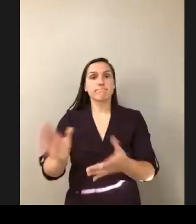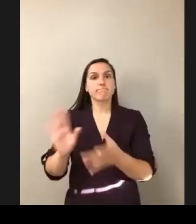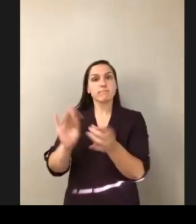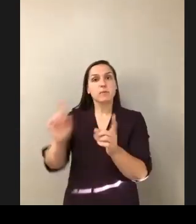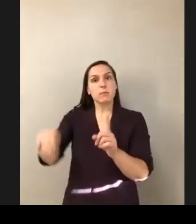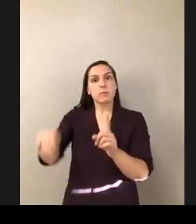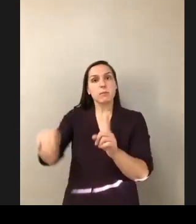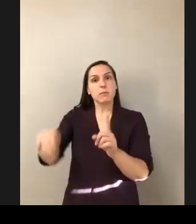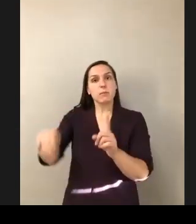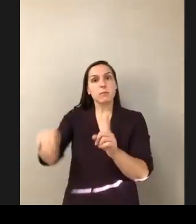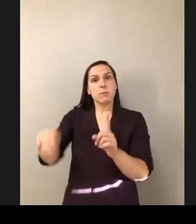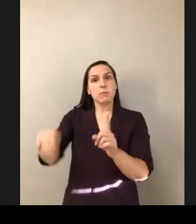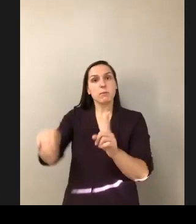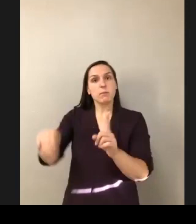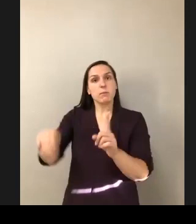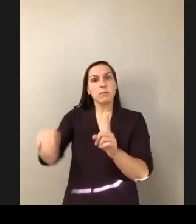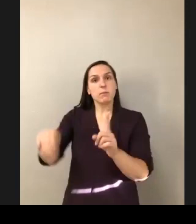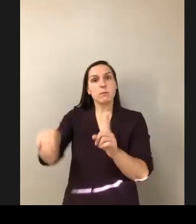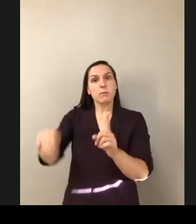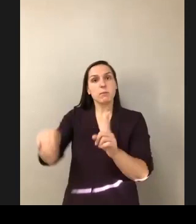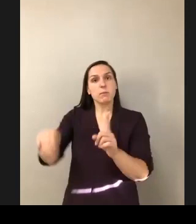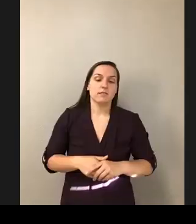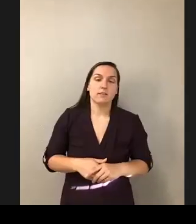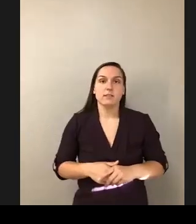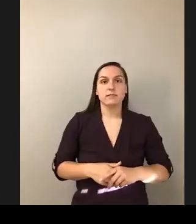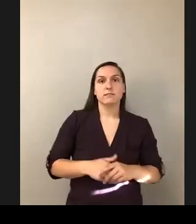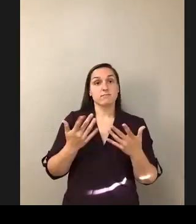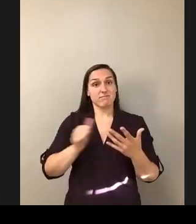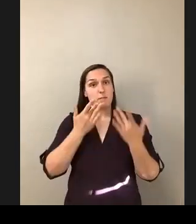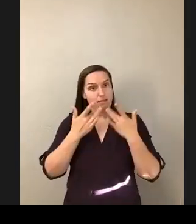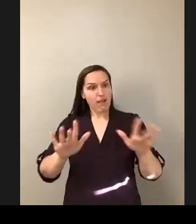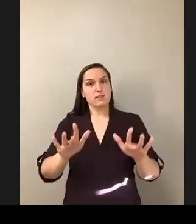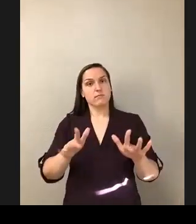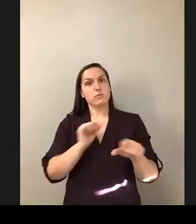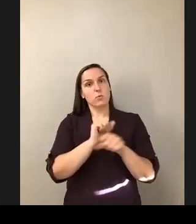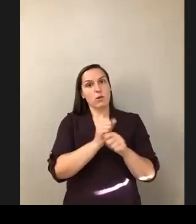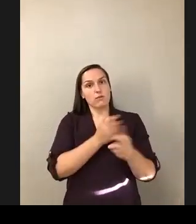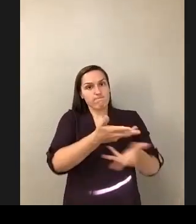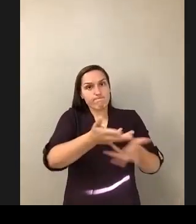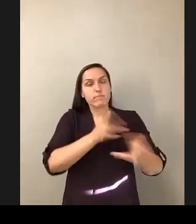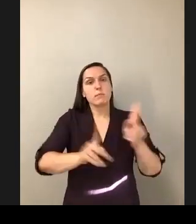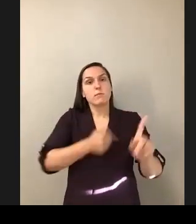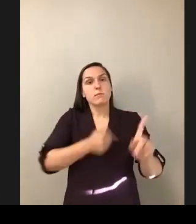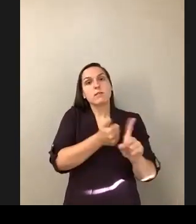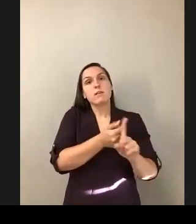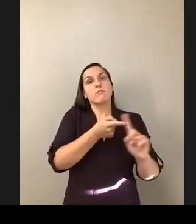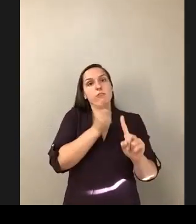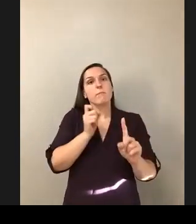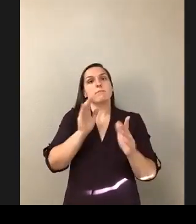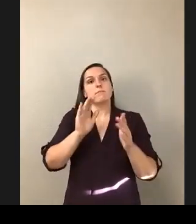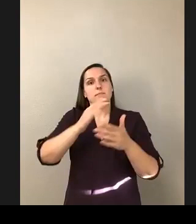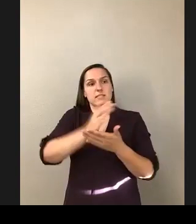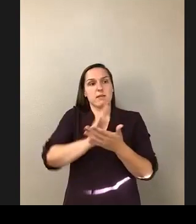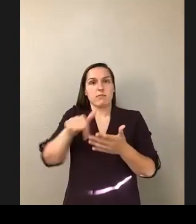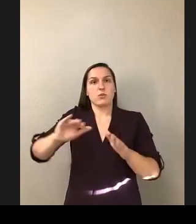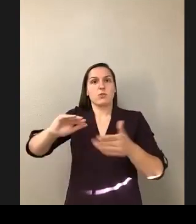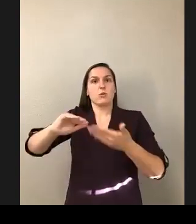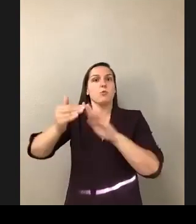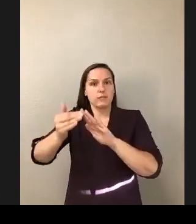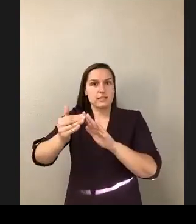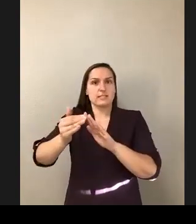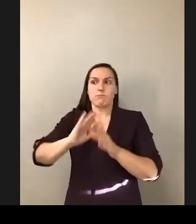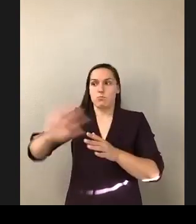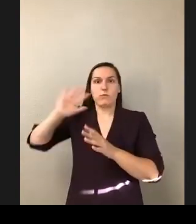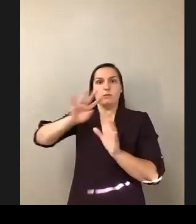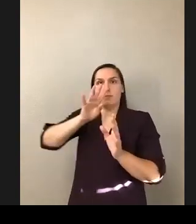And I've been fortunate enough to work with people that are from some of those historically marginalized